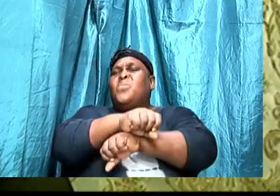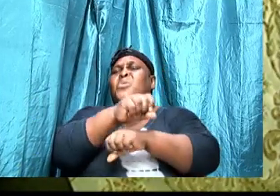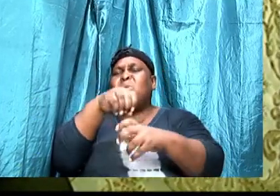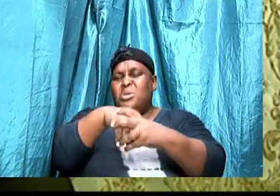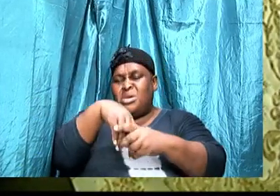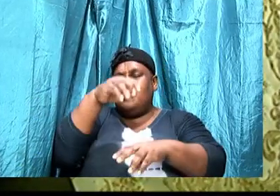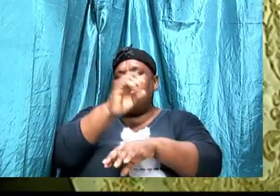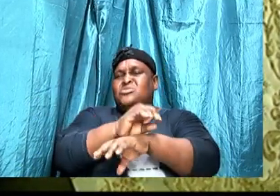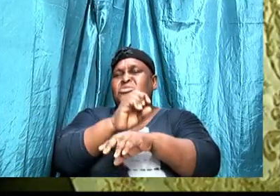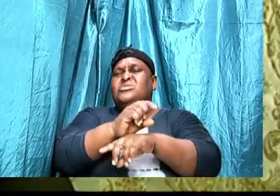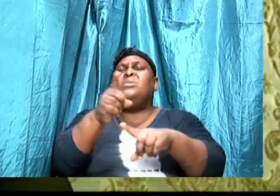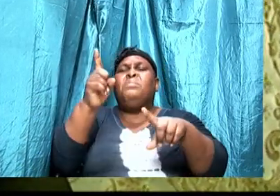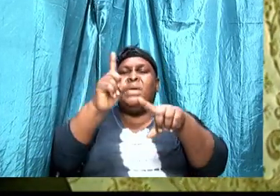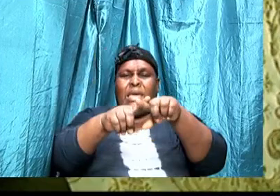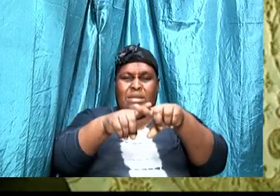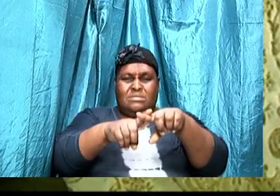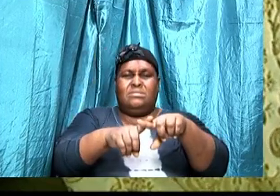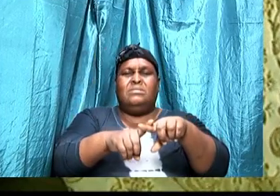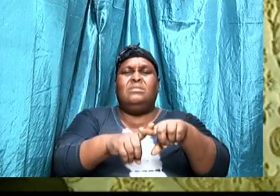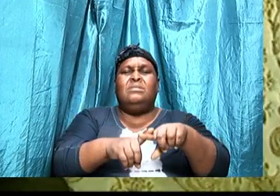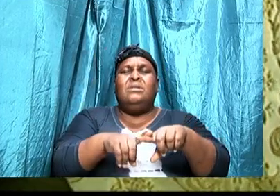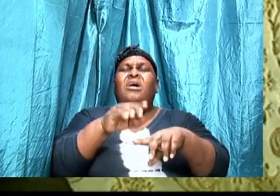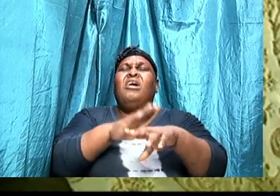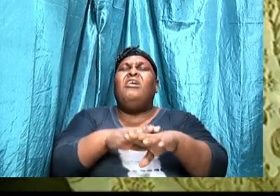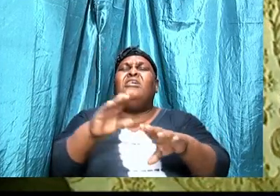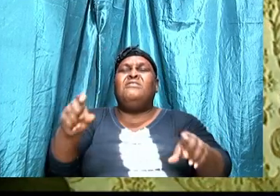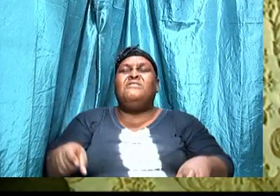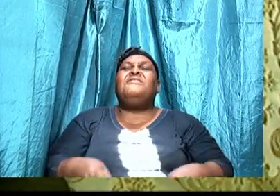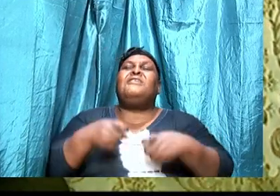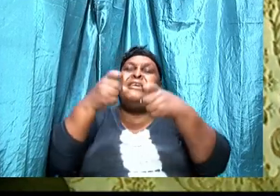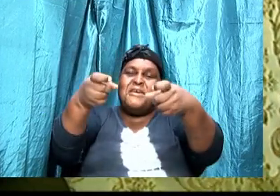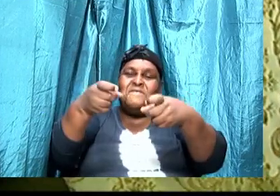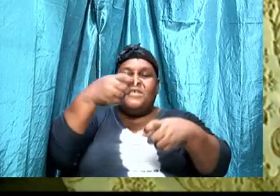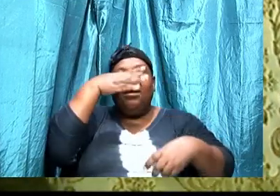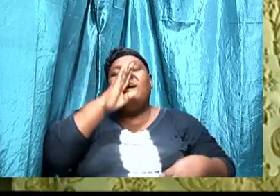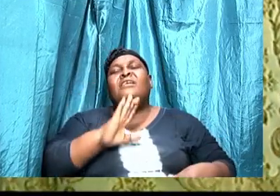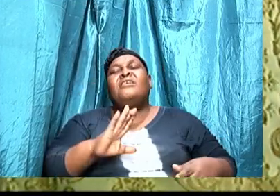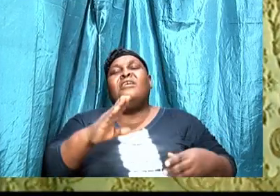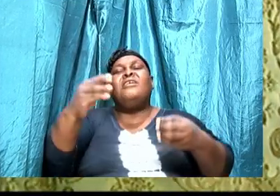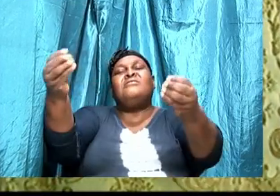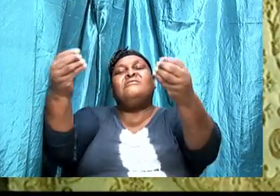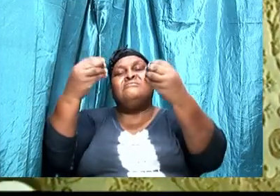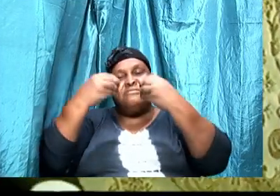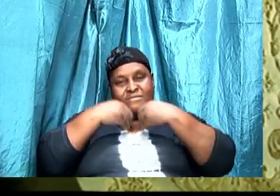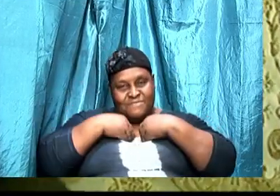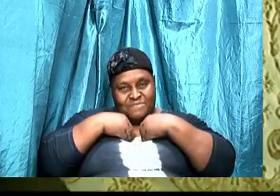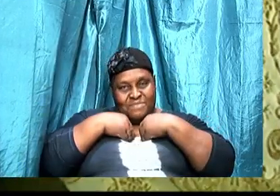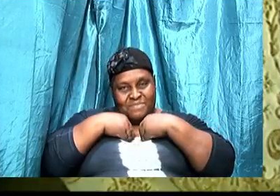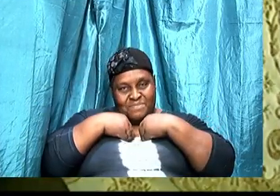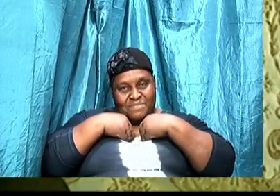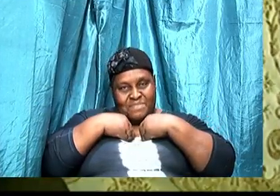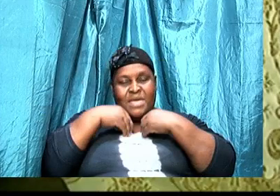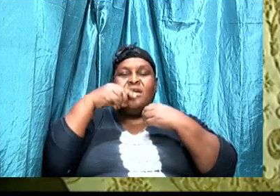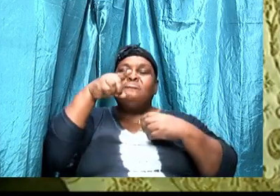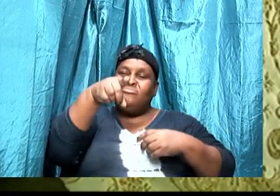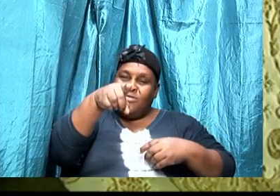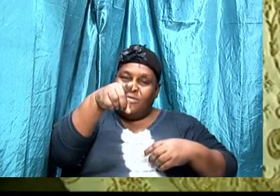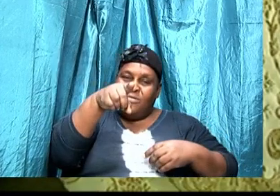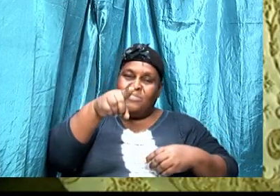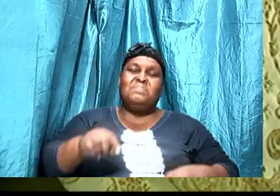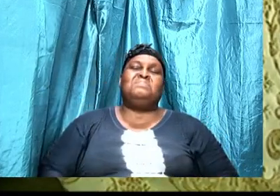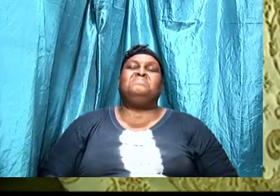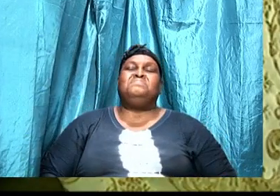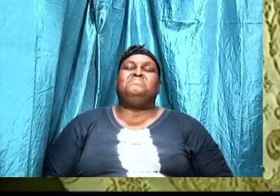is determined by the gifts that God has granted us, are